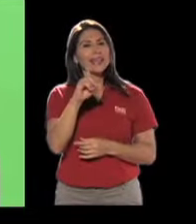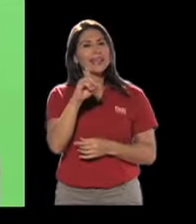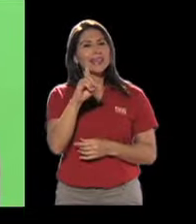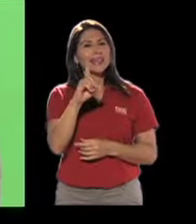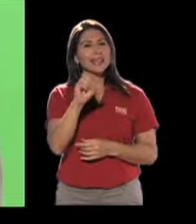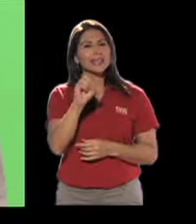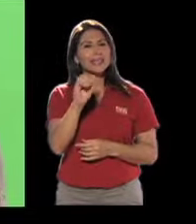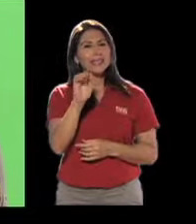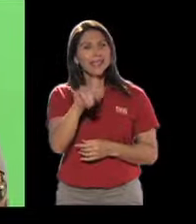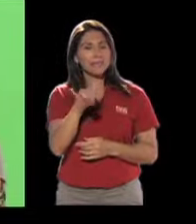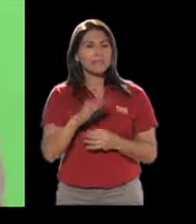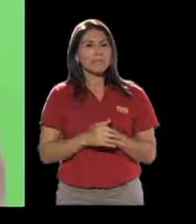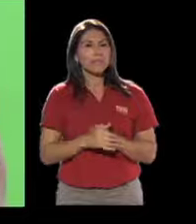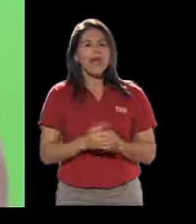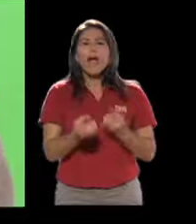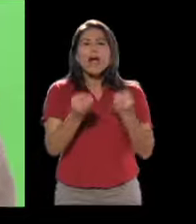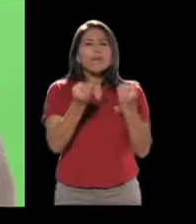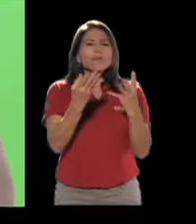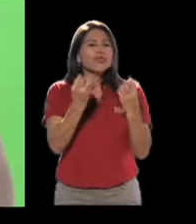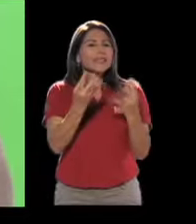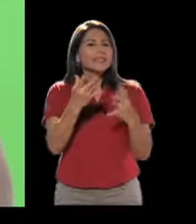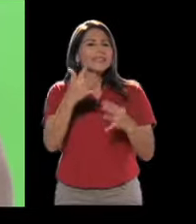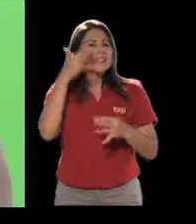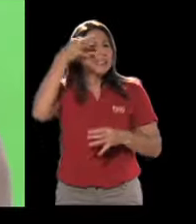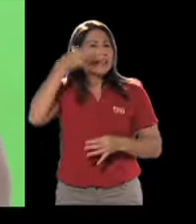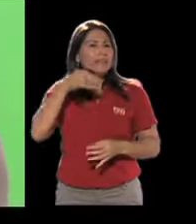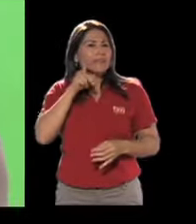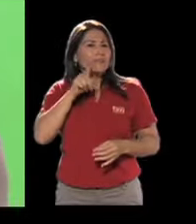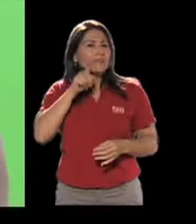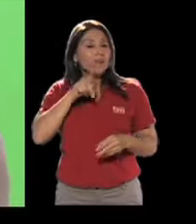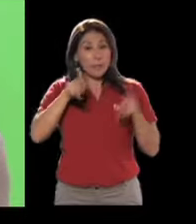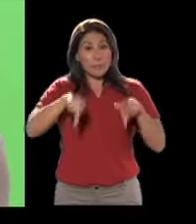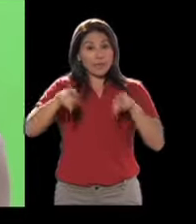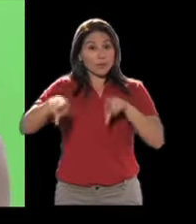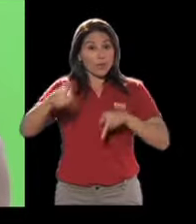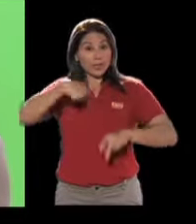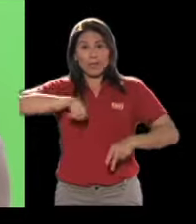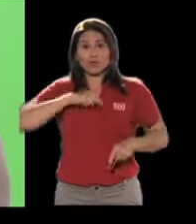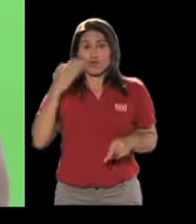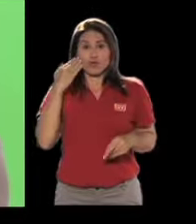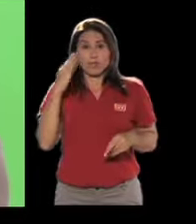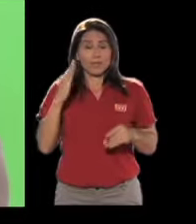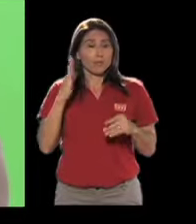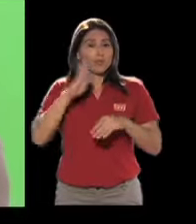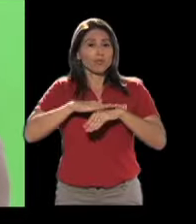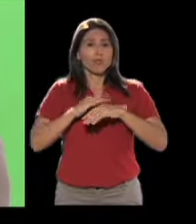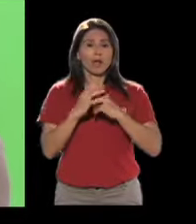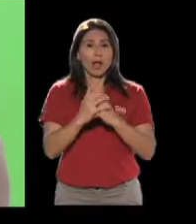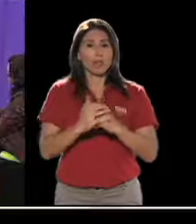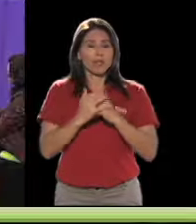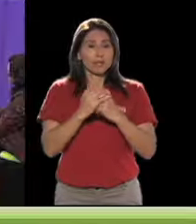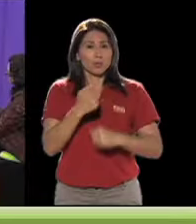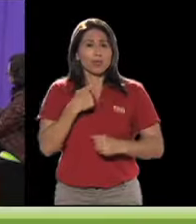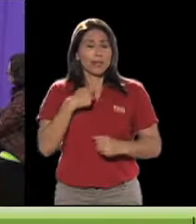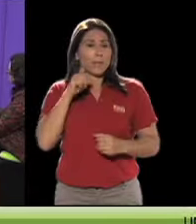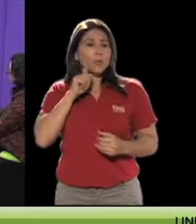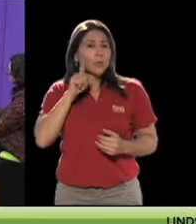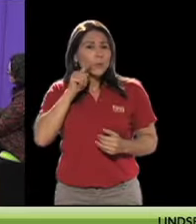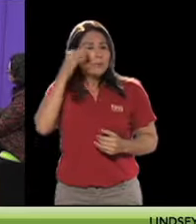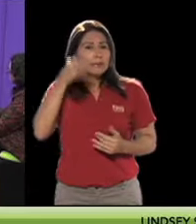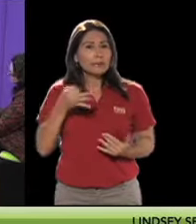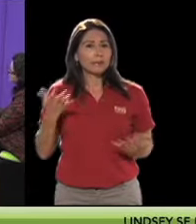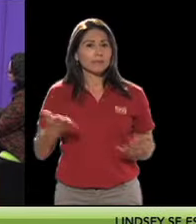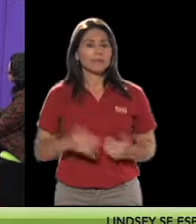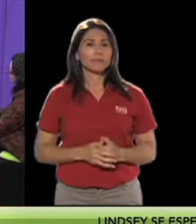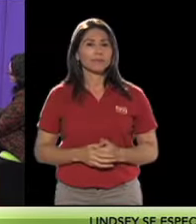hay ¿verdad? muchos mitos que las personas que no conocemos el autismo tenemos. With people about autism for